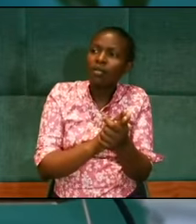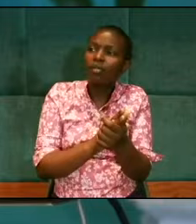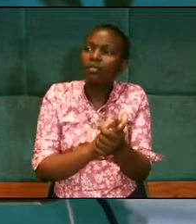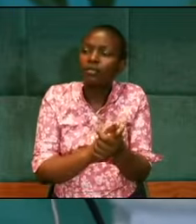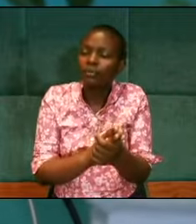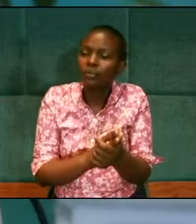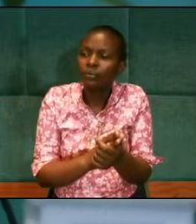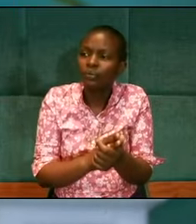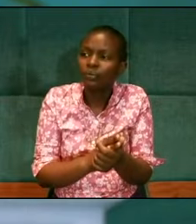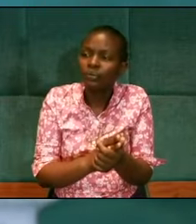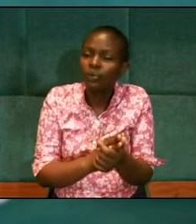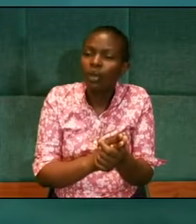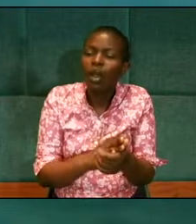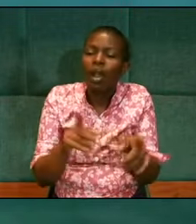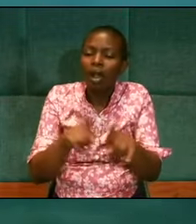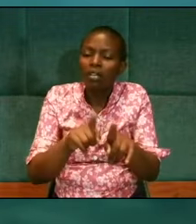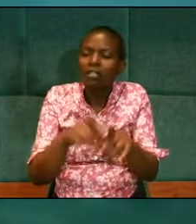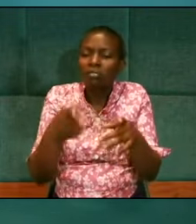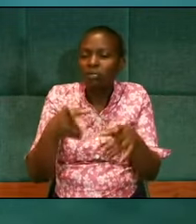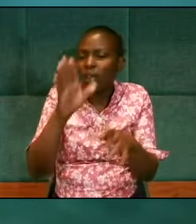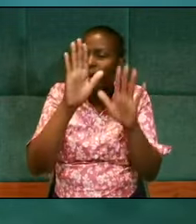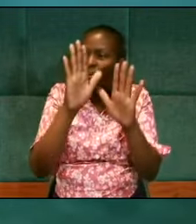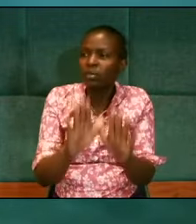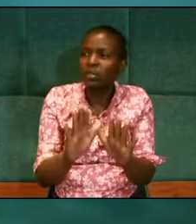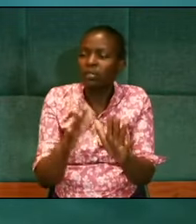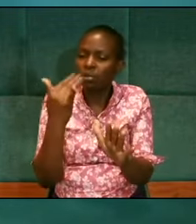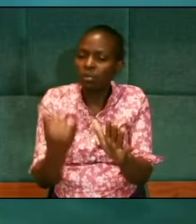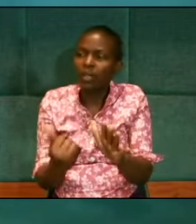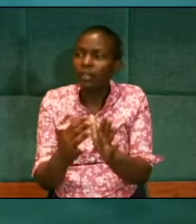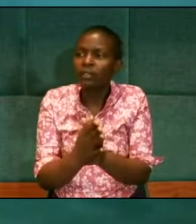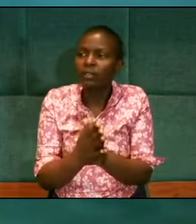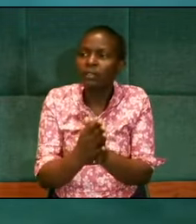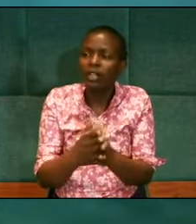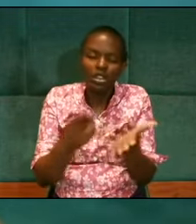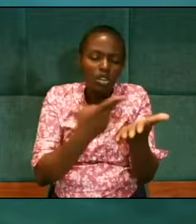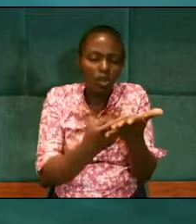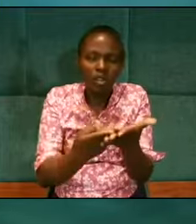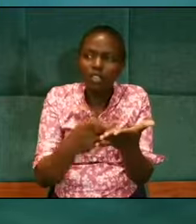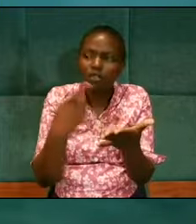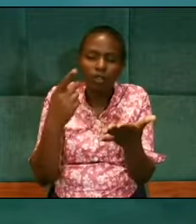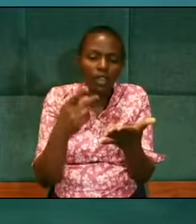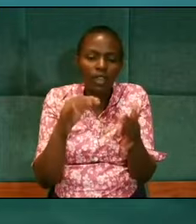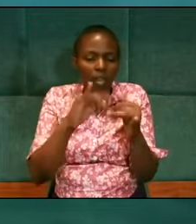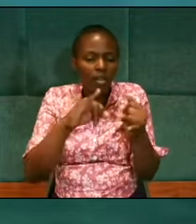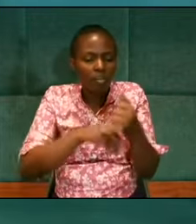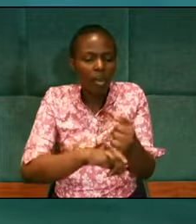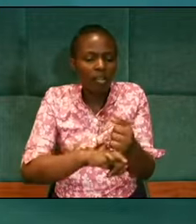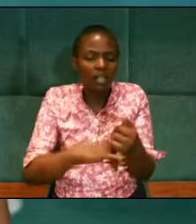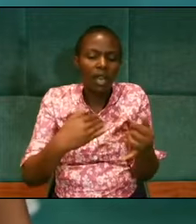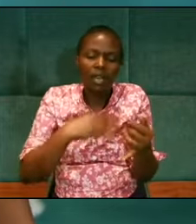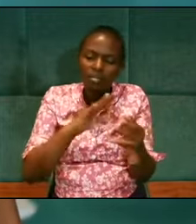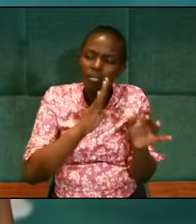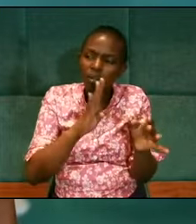This is the root cause of all marital woes. The holiness is taken away. Even